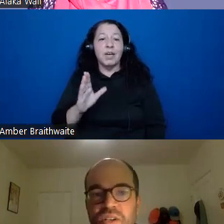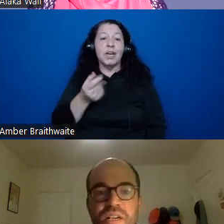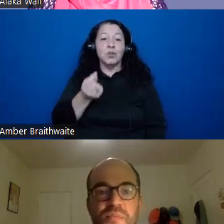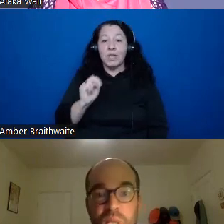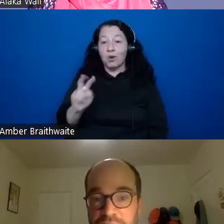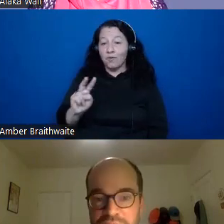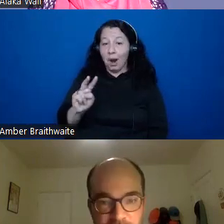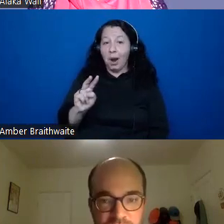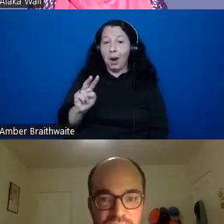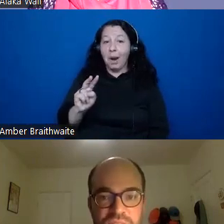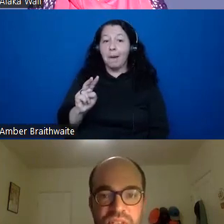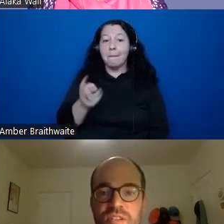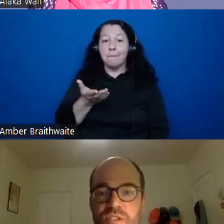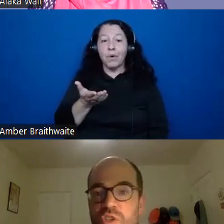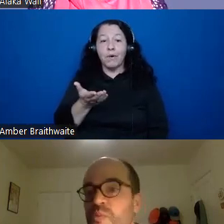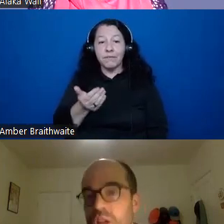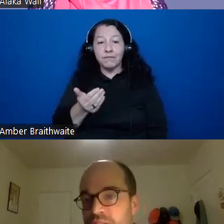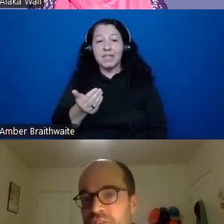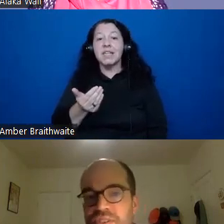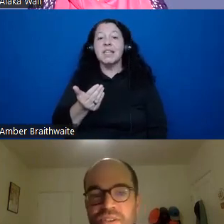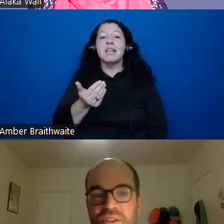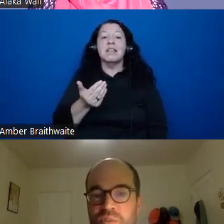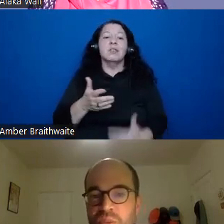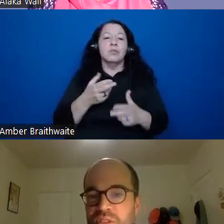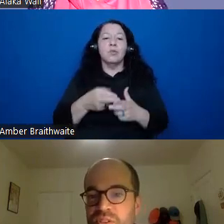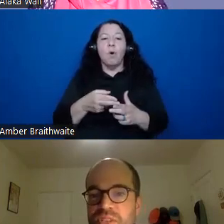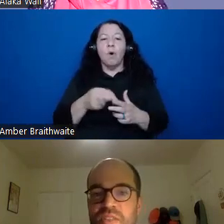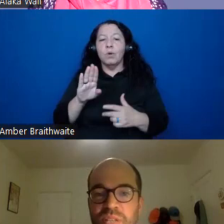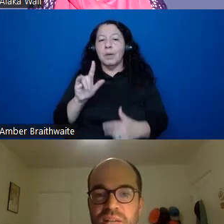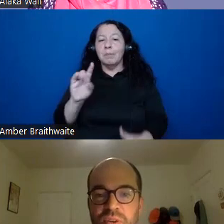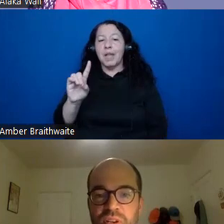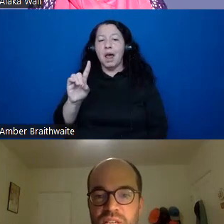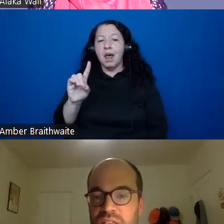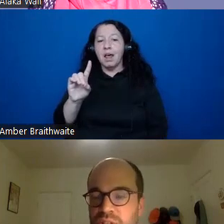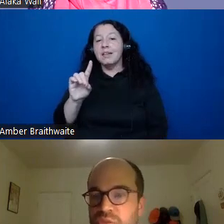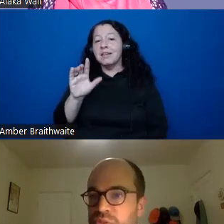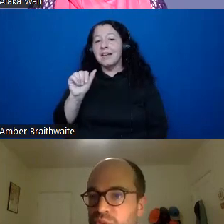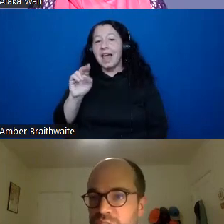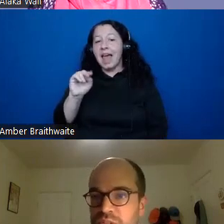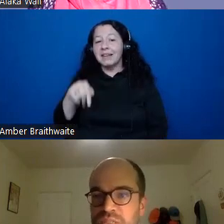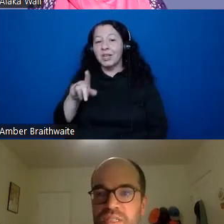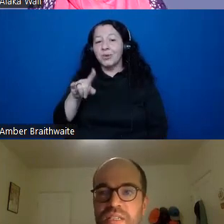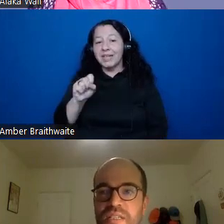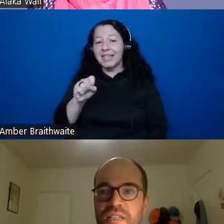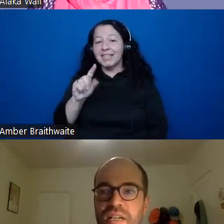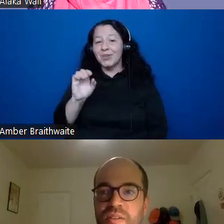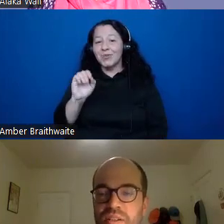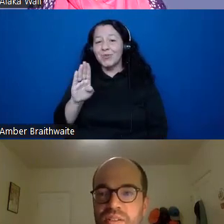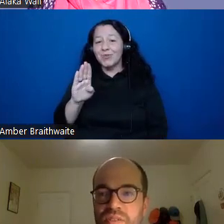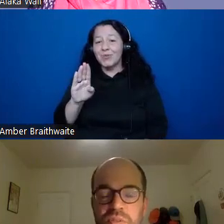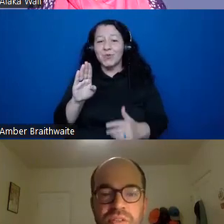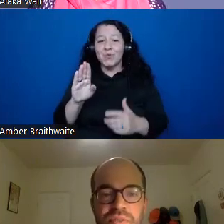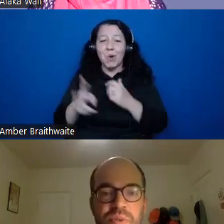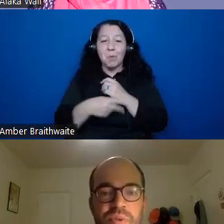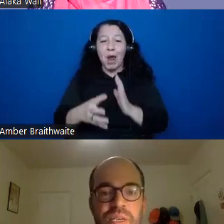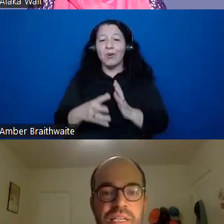looking talk, Blood Antiquities, Tomb Raiders, Art Smugglers, and the Black Market and Cultural Treasures. I know that'll